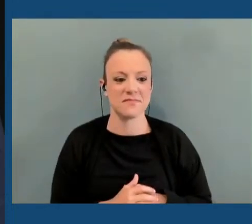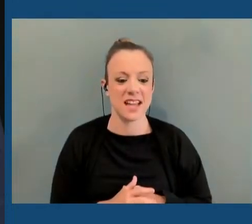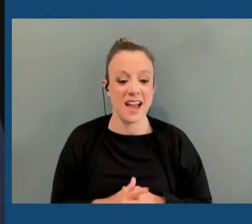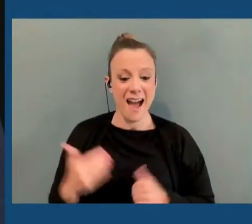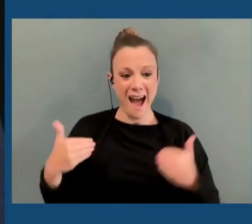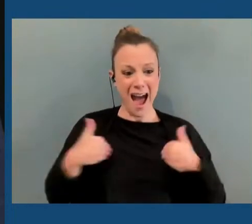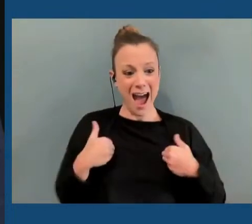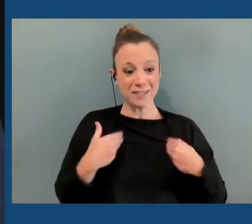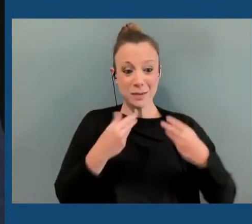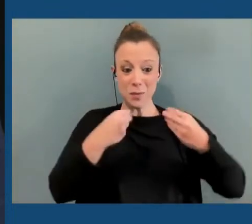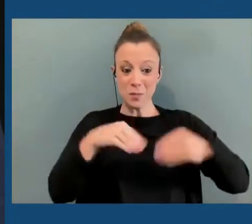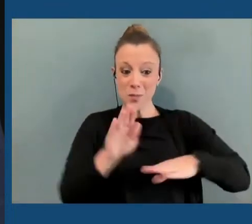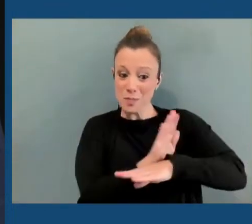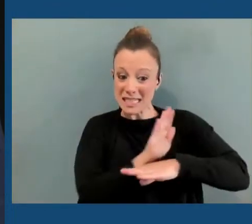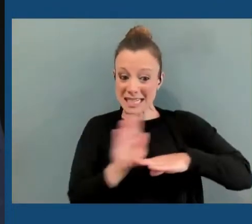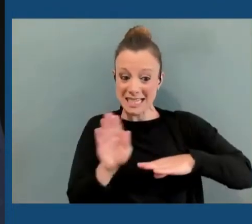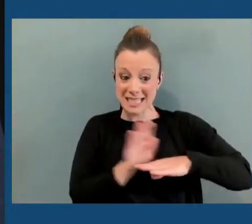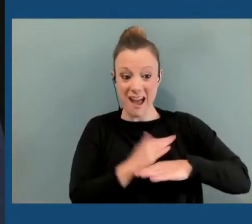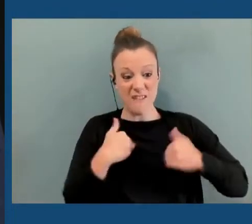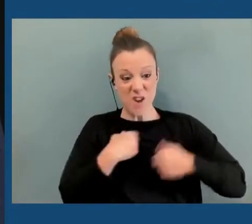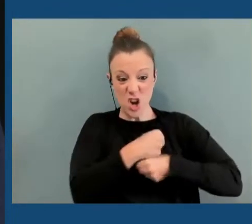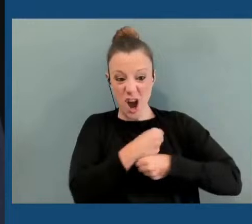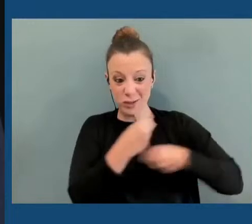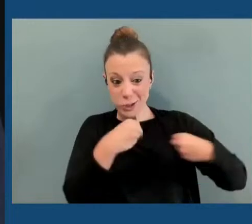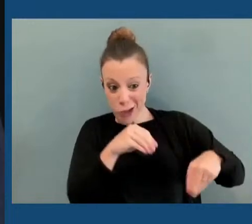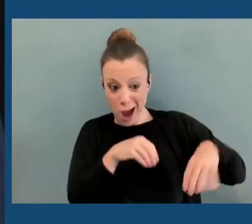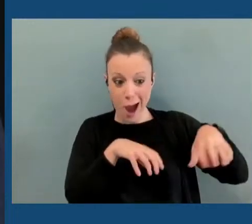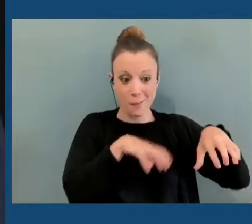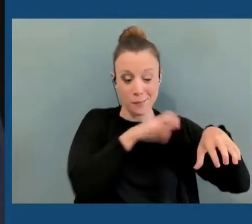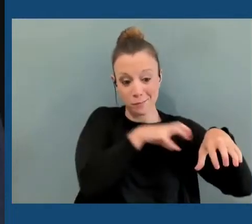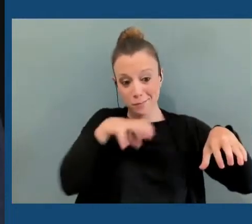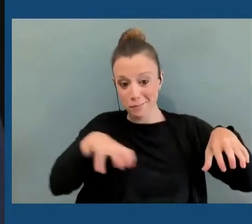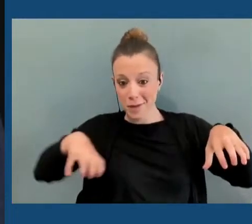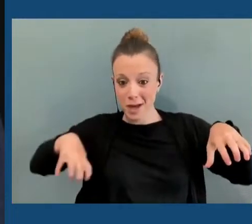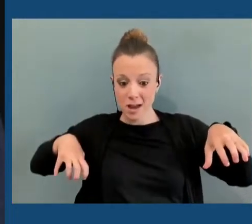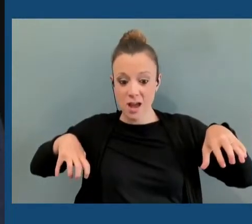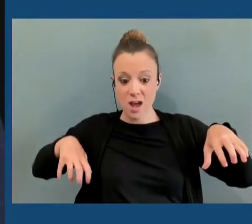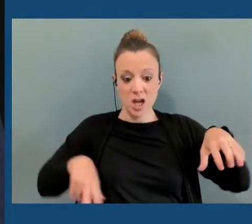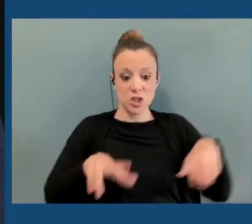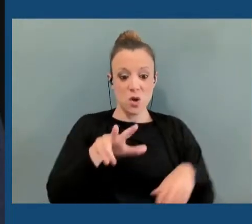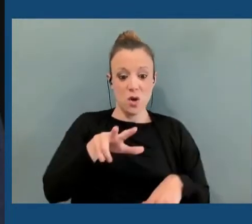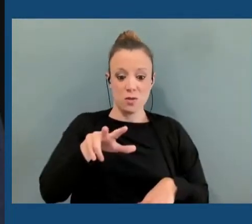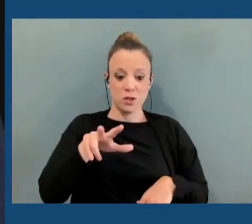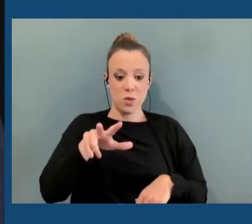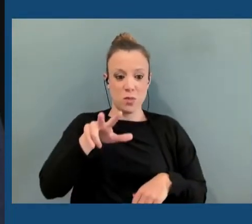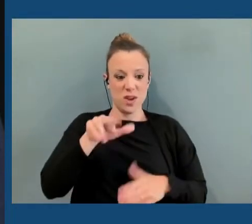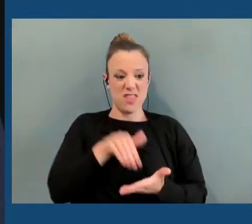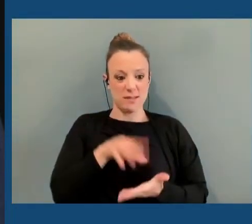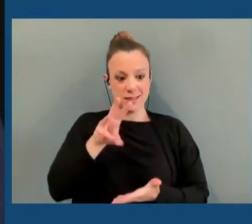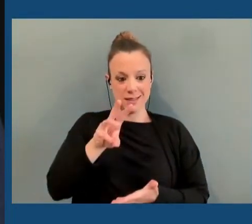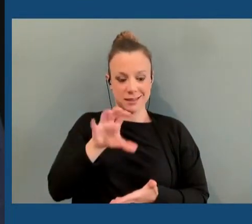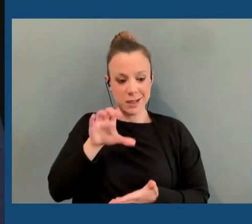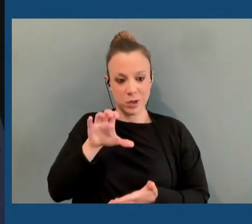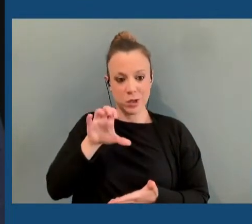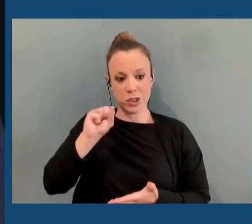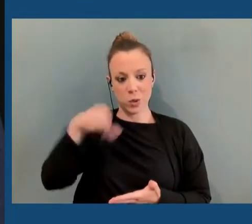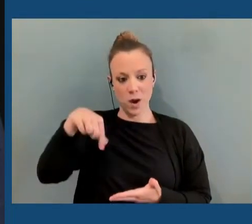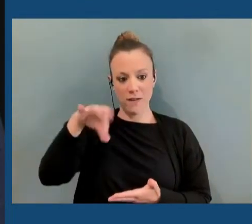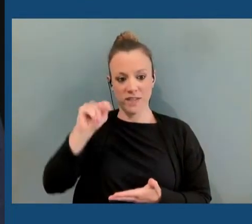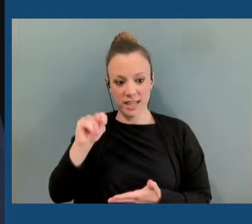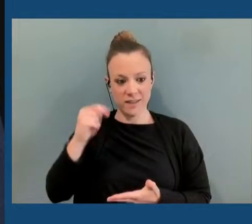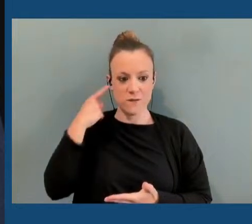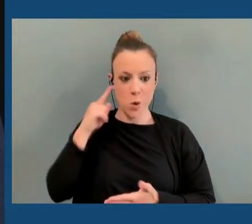your newspaper. $3,600 worth of square feet as well as a technology space, and we're working on what that's going to